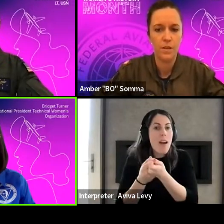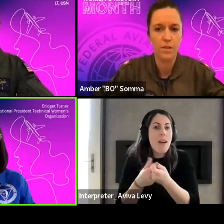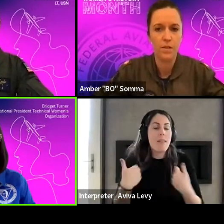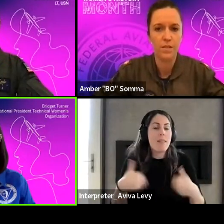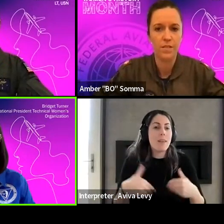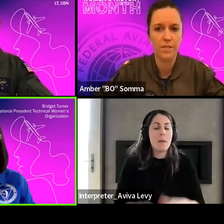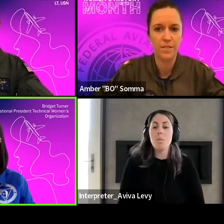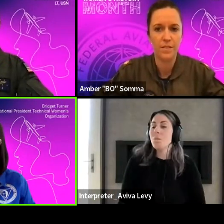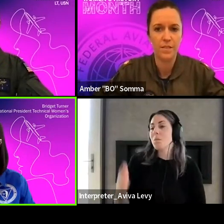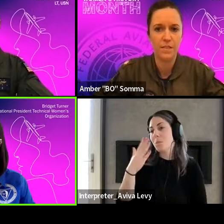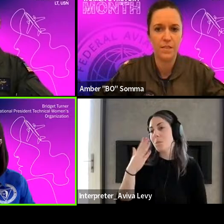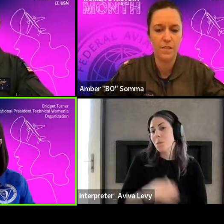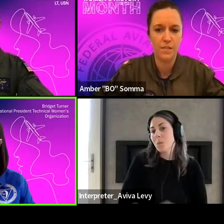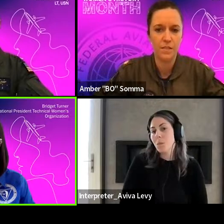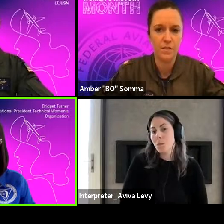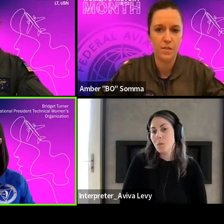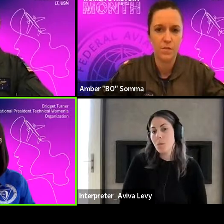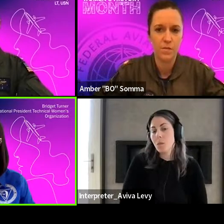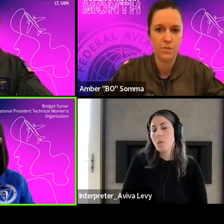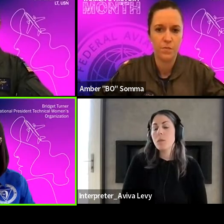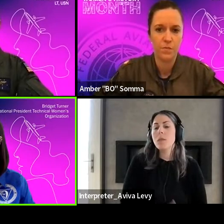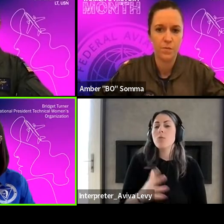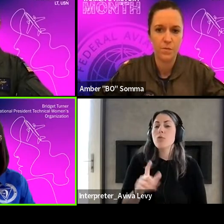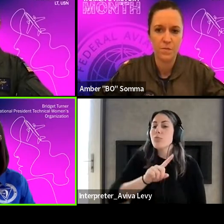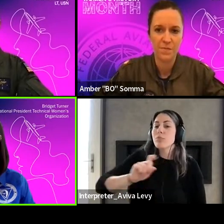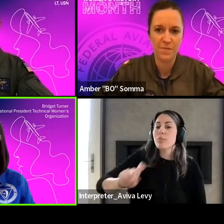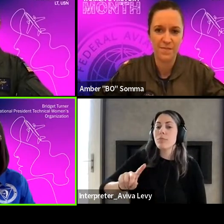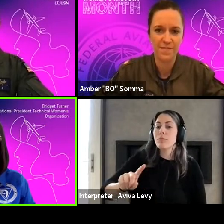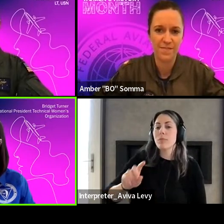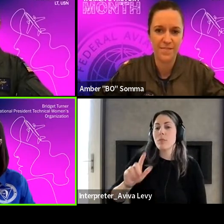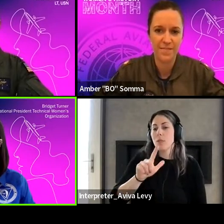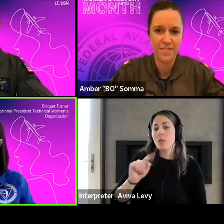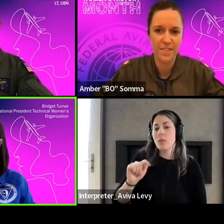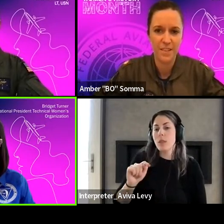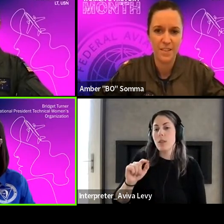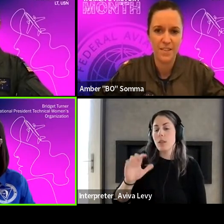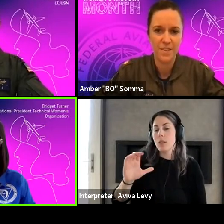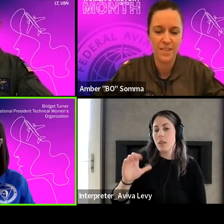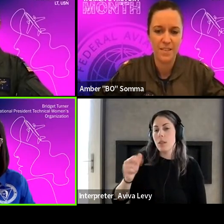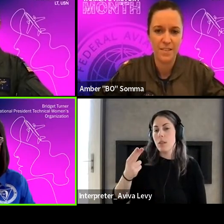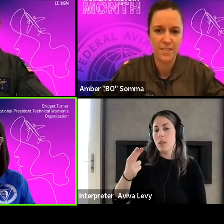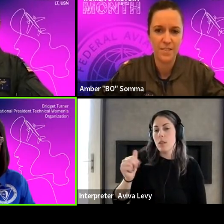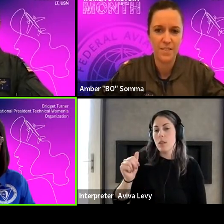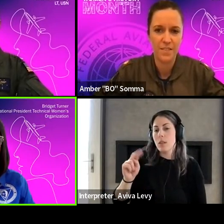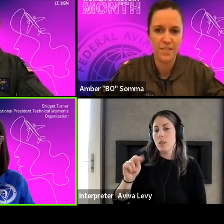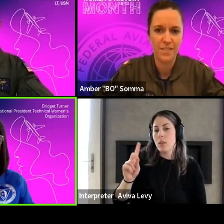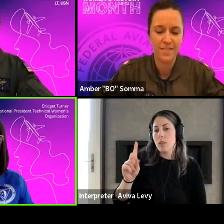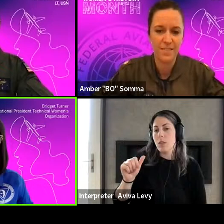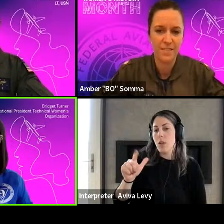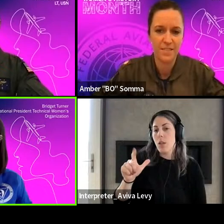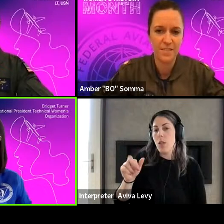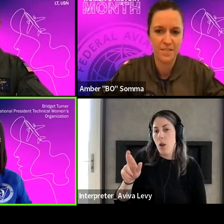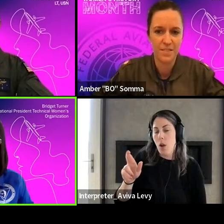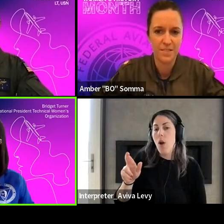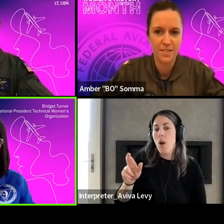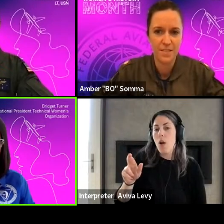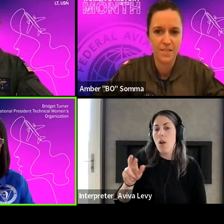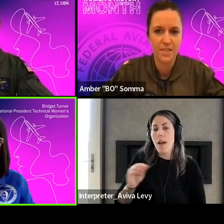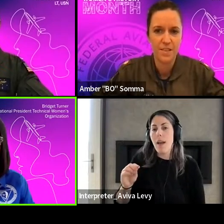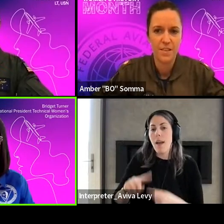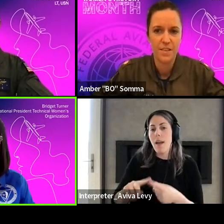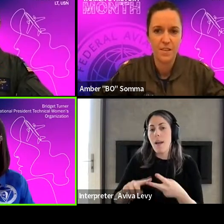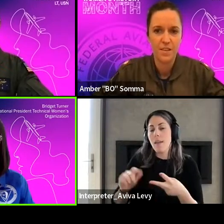we definitely want to make sure that we ask Lieutenant Chandler if you and LCDR Sama, if you can share with